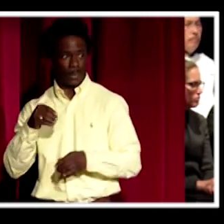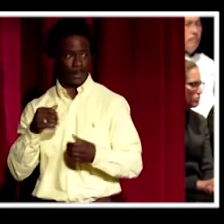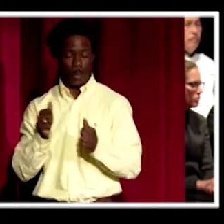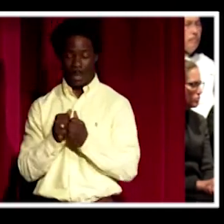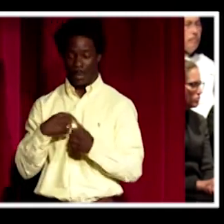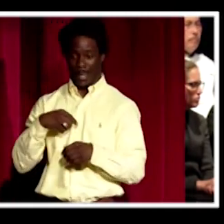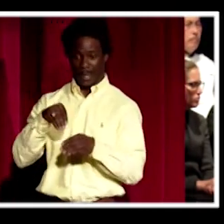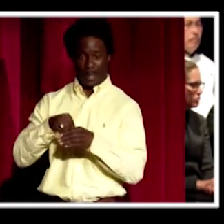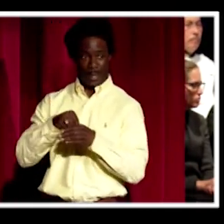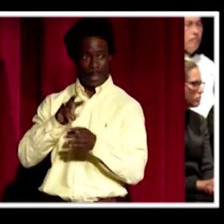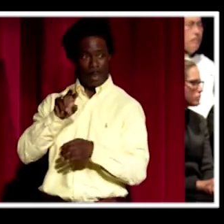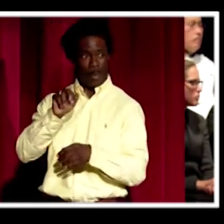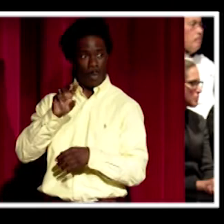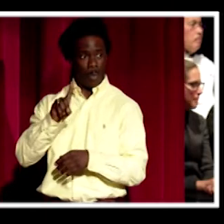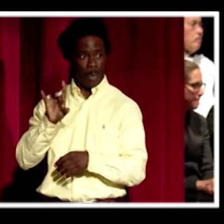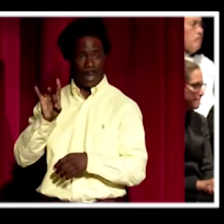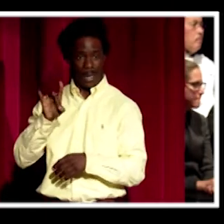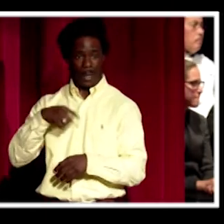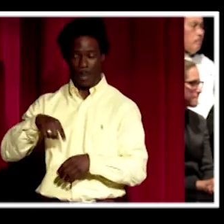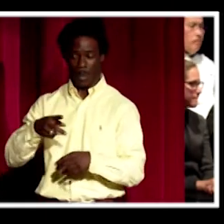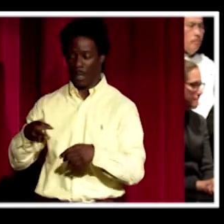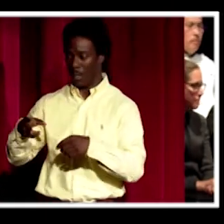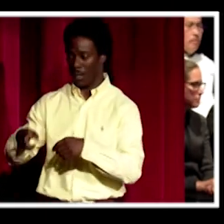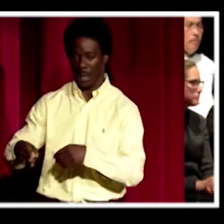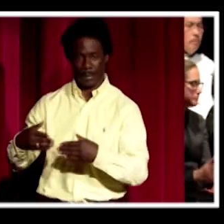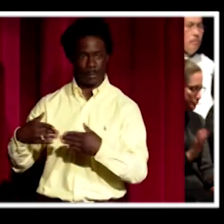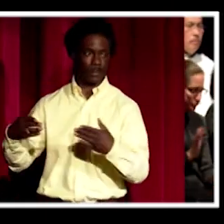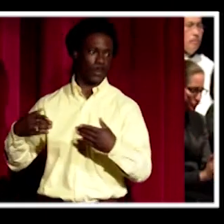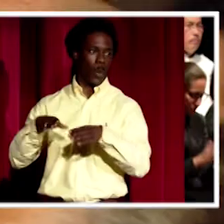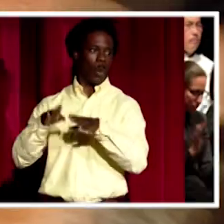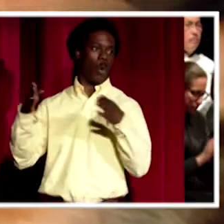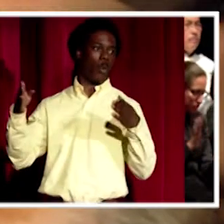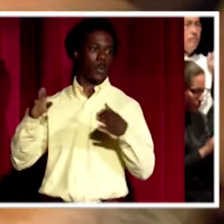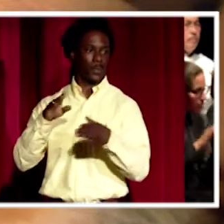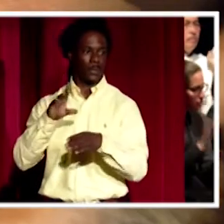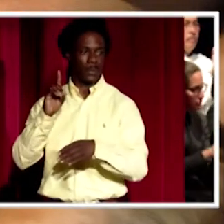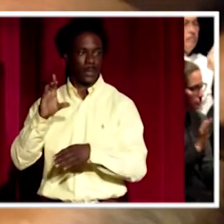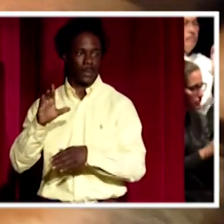cut the ribbon on the DC Infrastructure Academy.